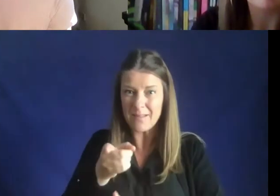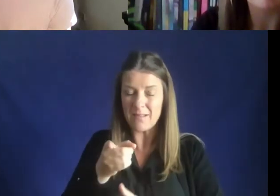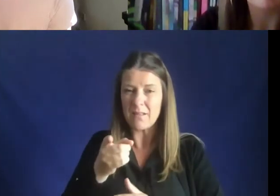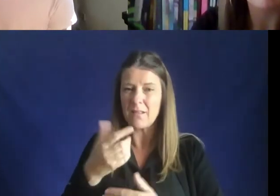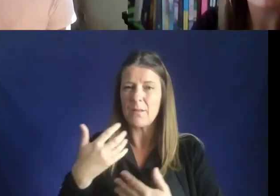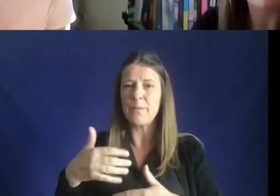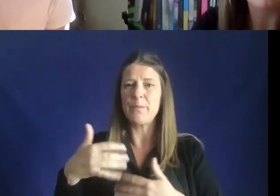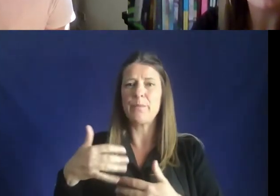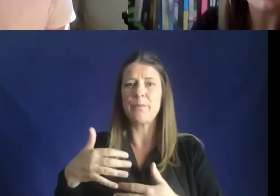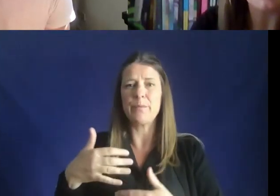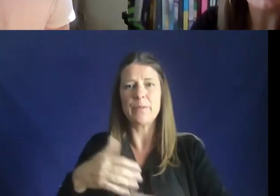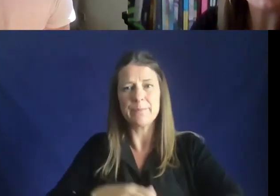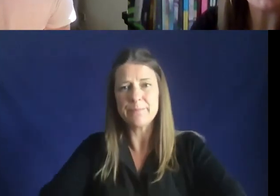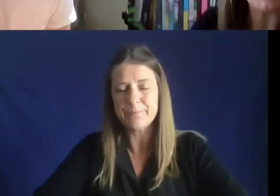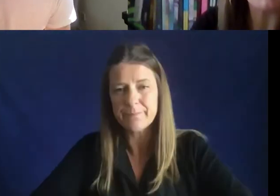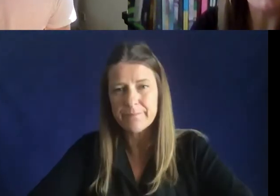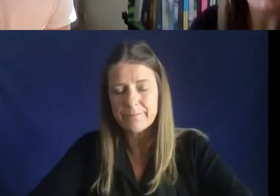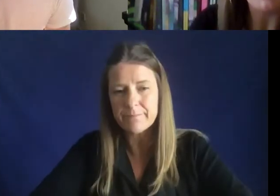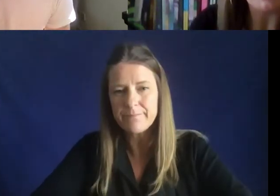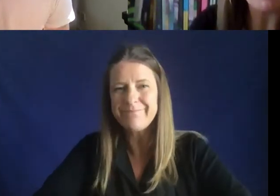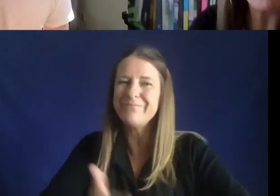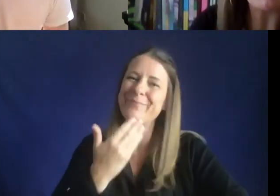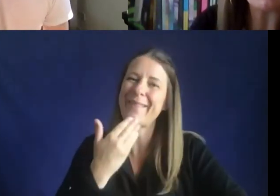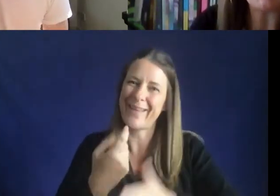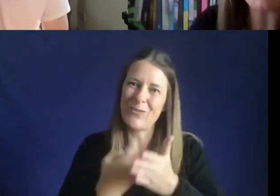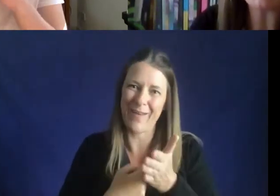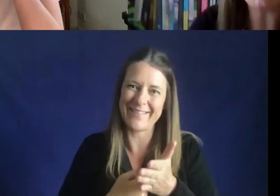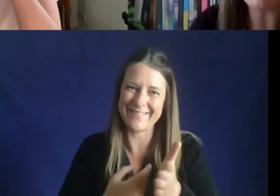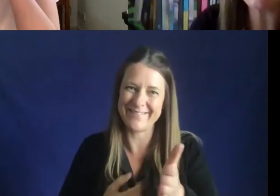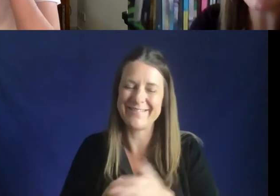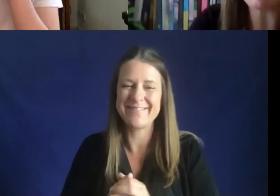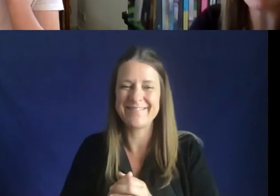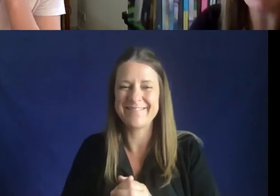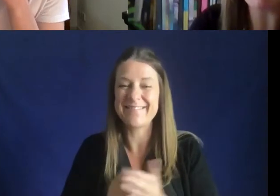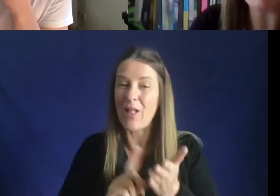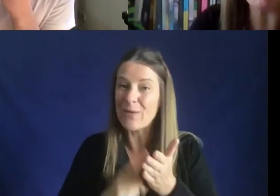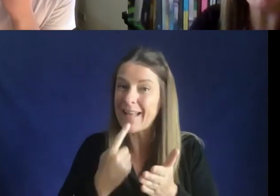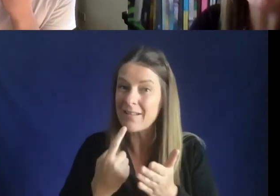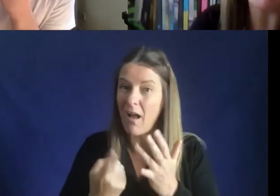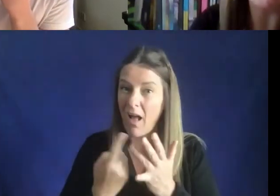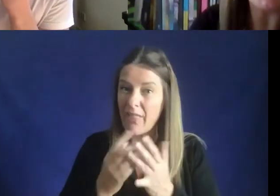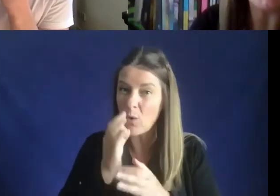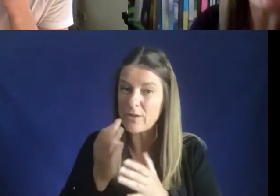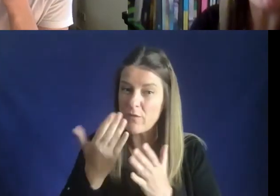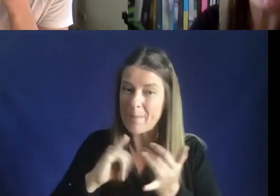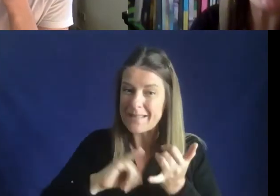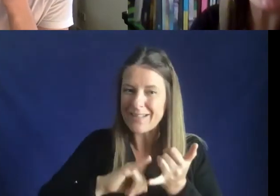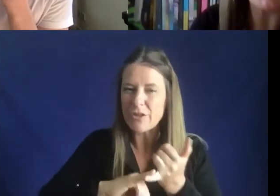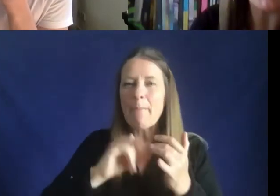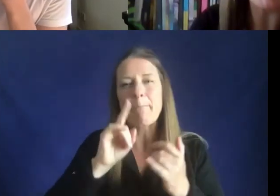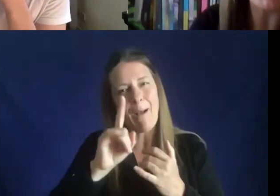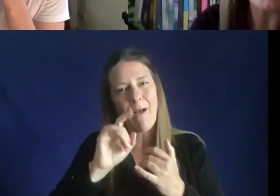say that. Thanks, Ryan. There's another question from Sanjay, but I'm going to